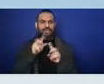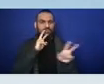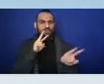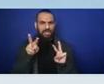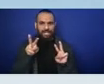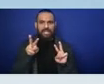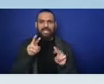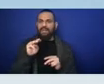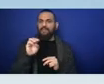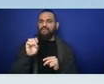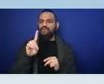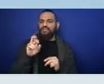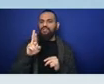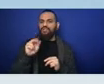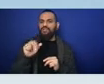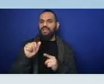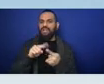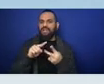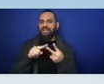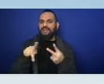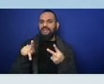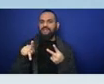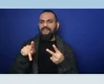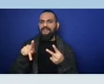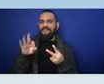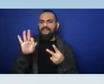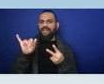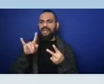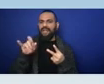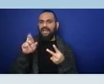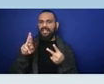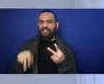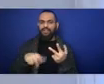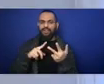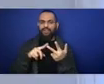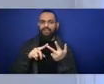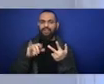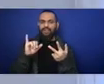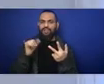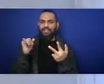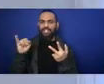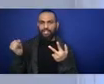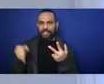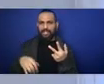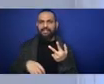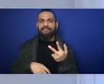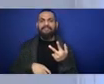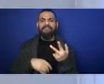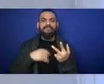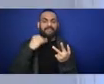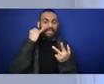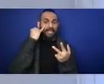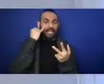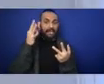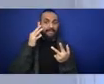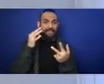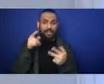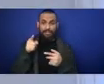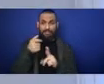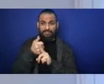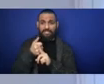and children are going to be towards the latter phases of the vaccine distribution. So,